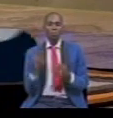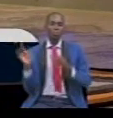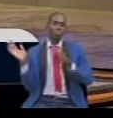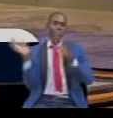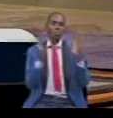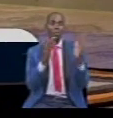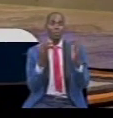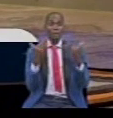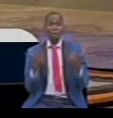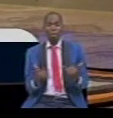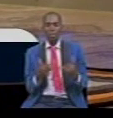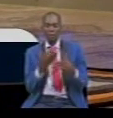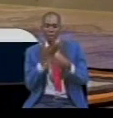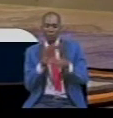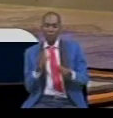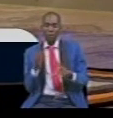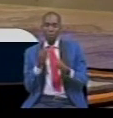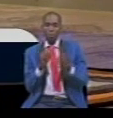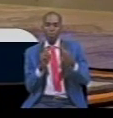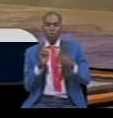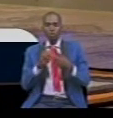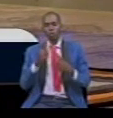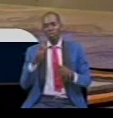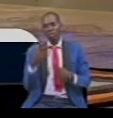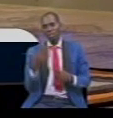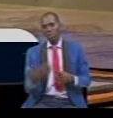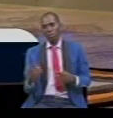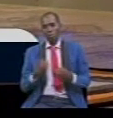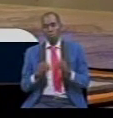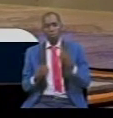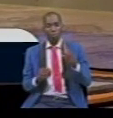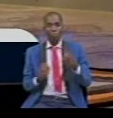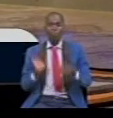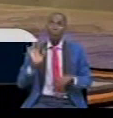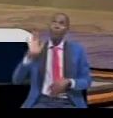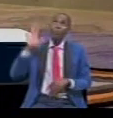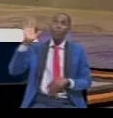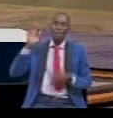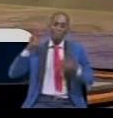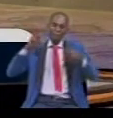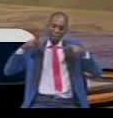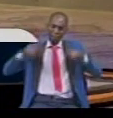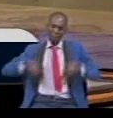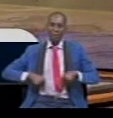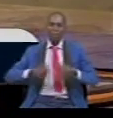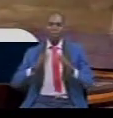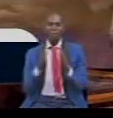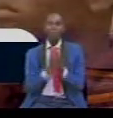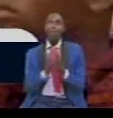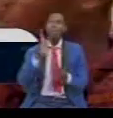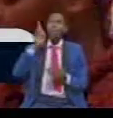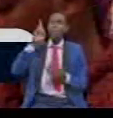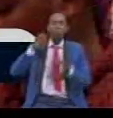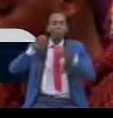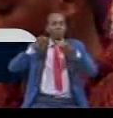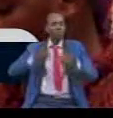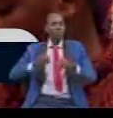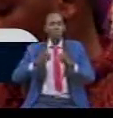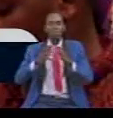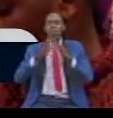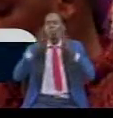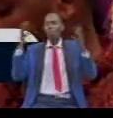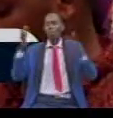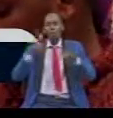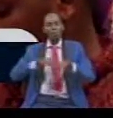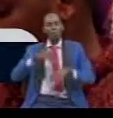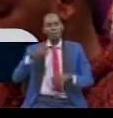prayer. His personal prayer. He depended so much upon the Father. He depended